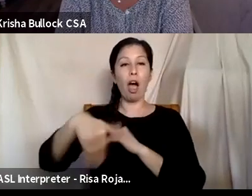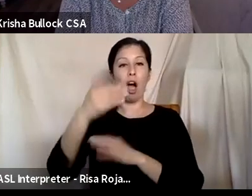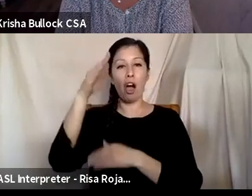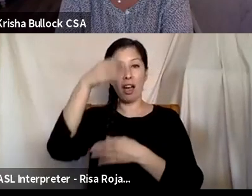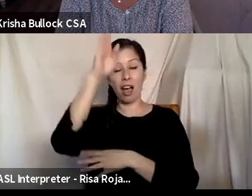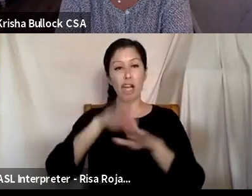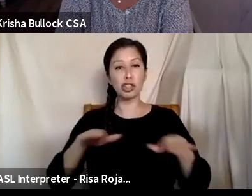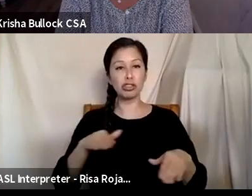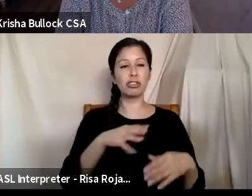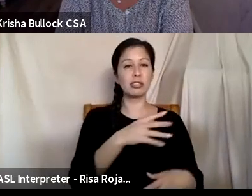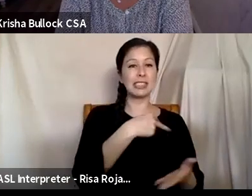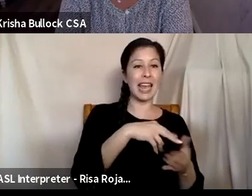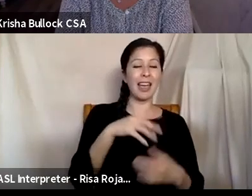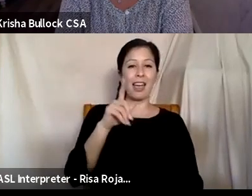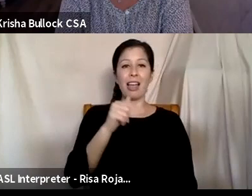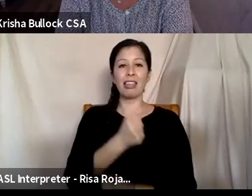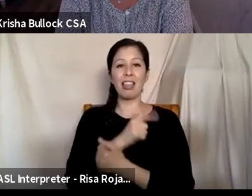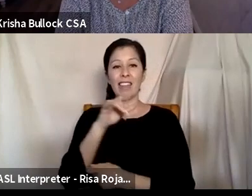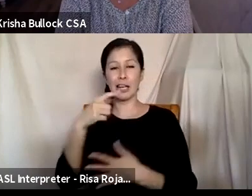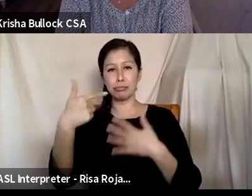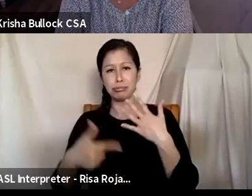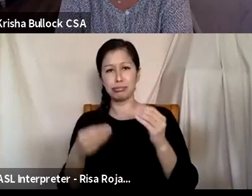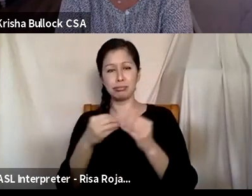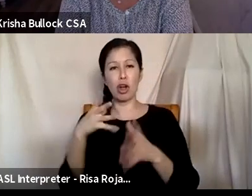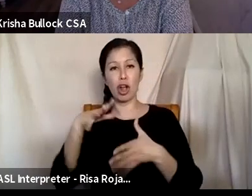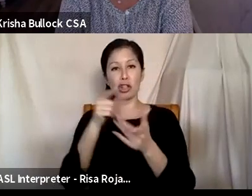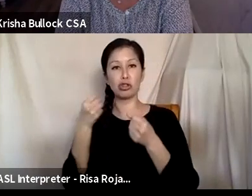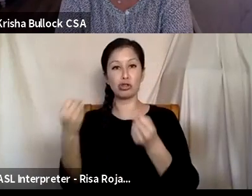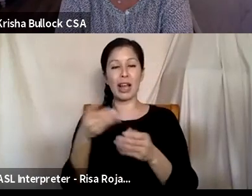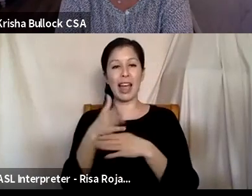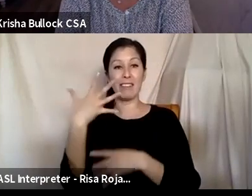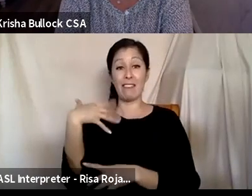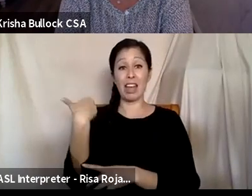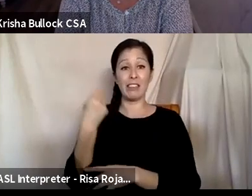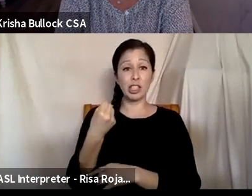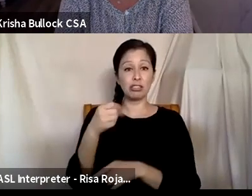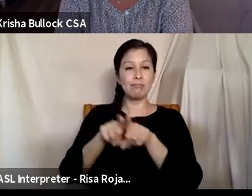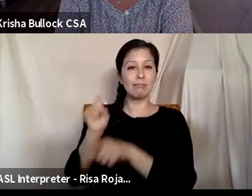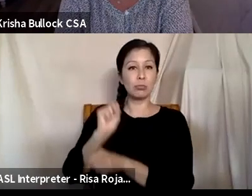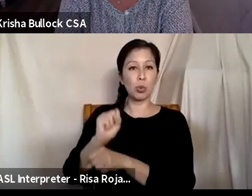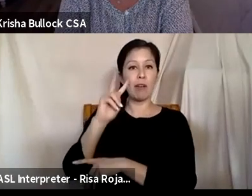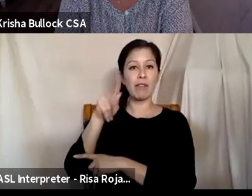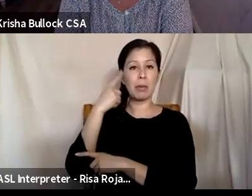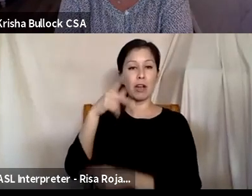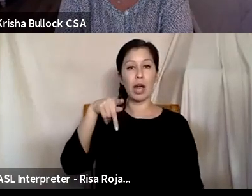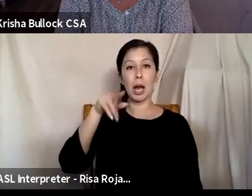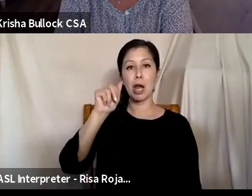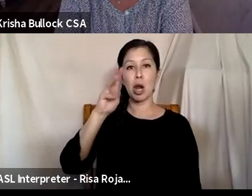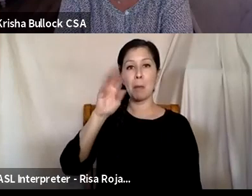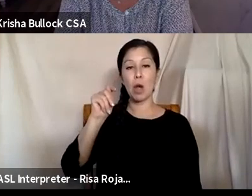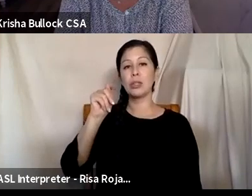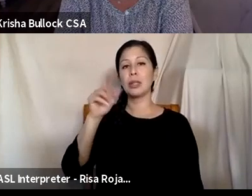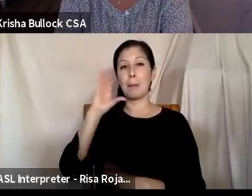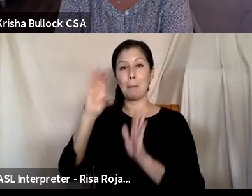Can Dance, Love Liza, Gravy, Learning to Drive. After spending 5 years as a VP for Paramount Pictures,